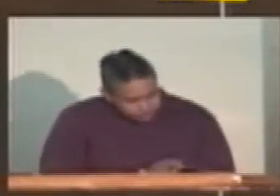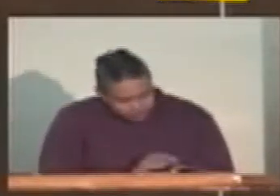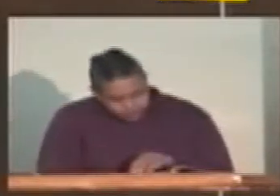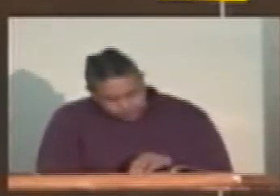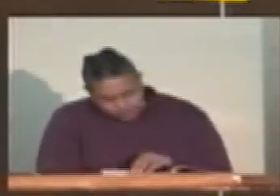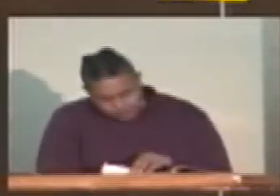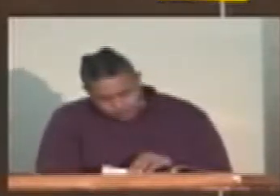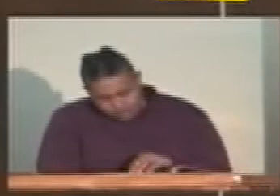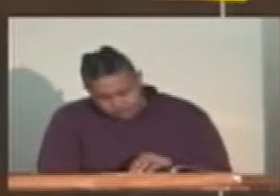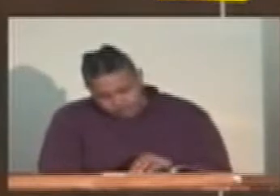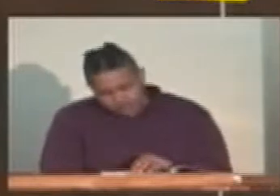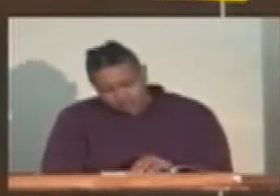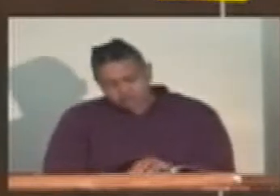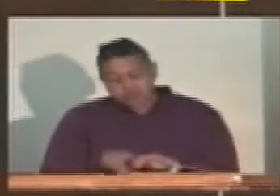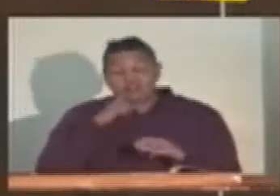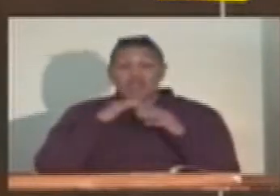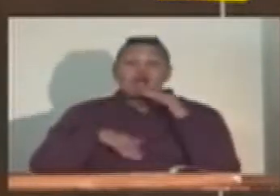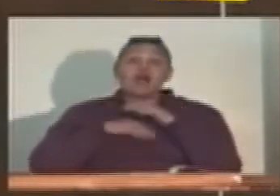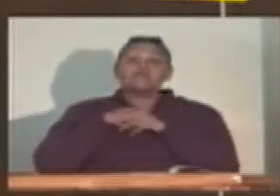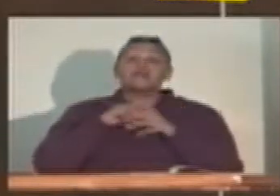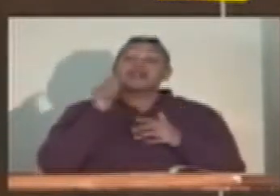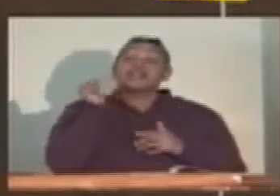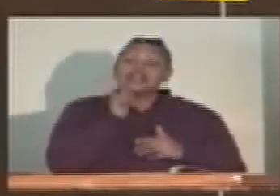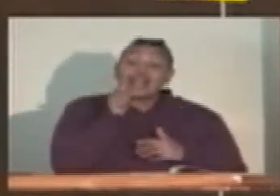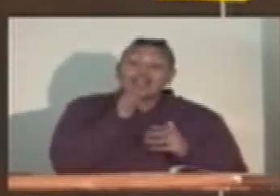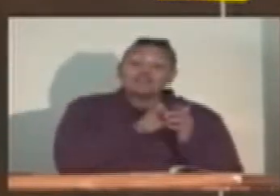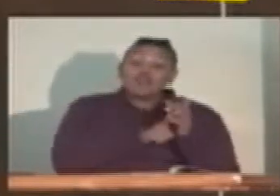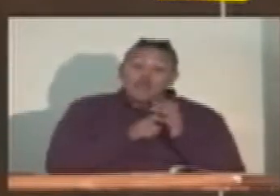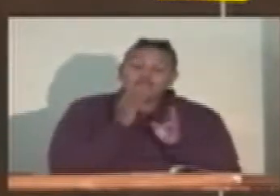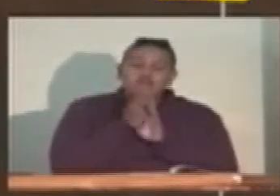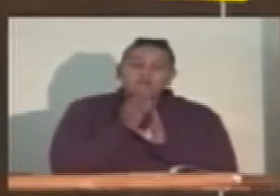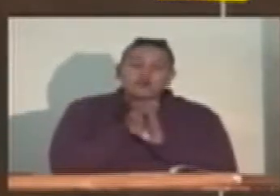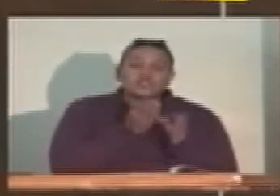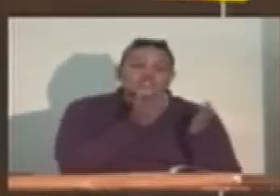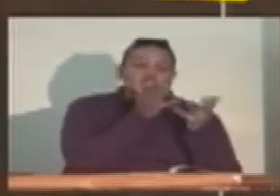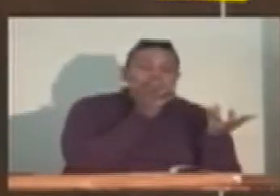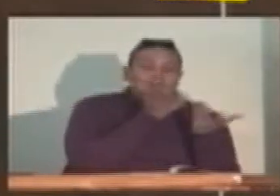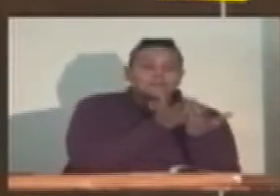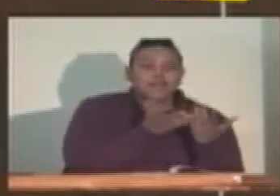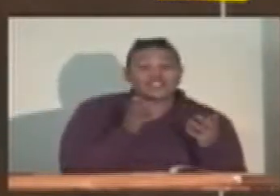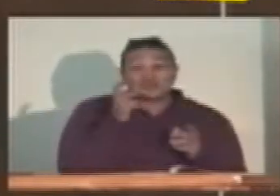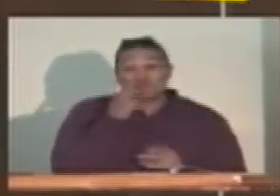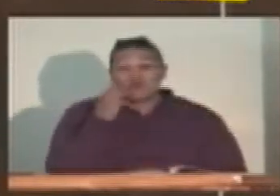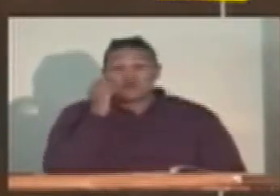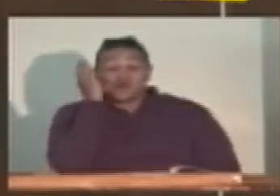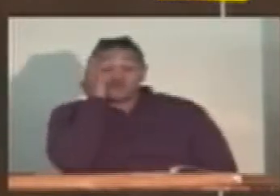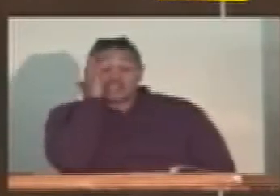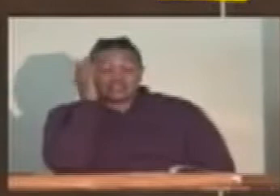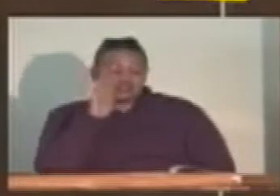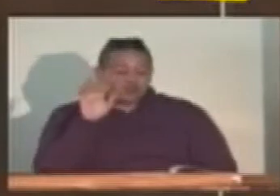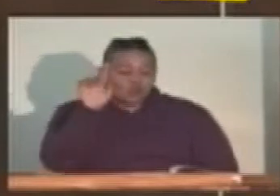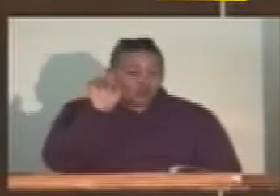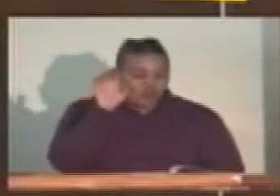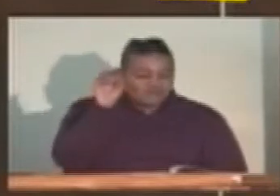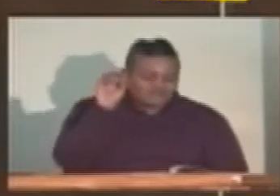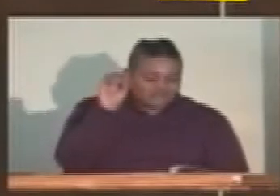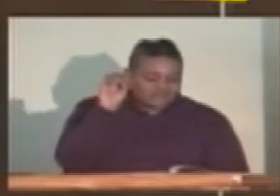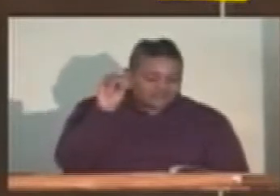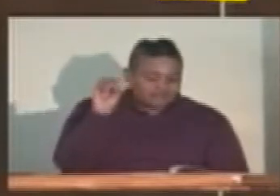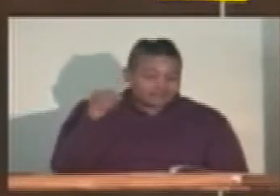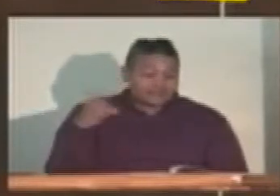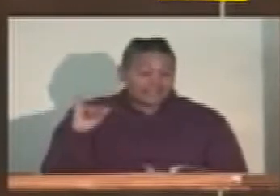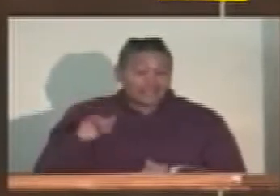The optimal daily requirement of buses to serve Portmore residents is 150, yet